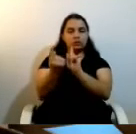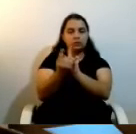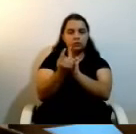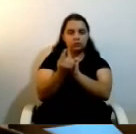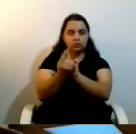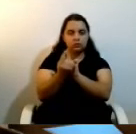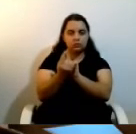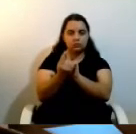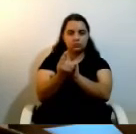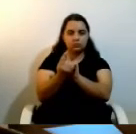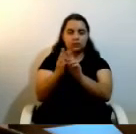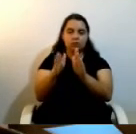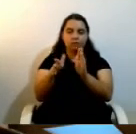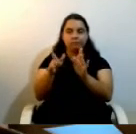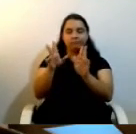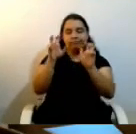personal assistance.